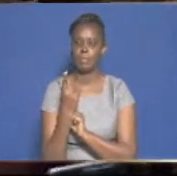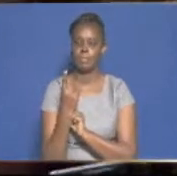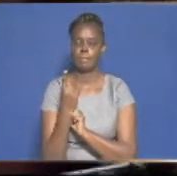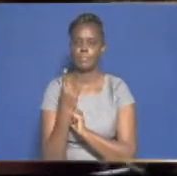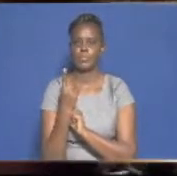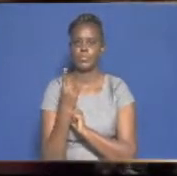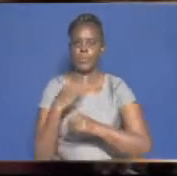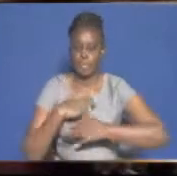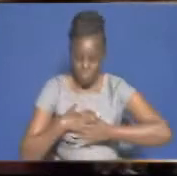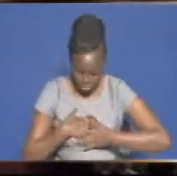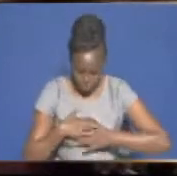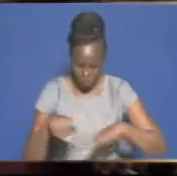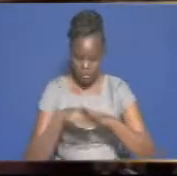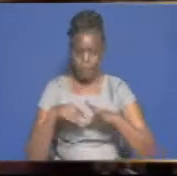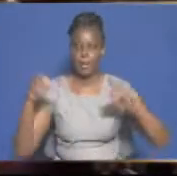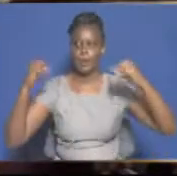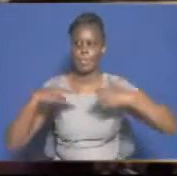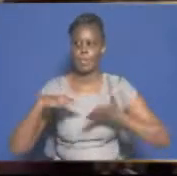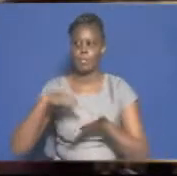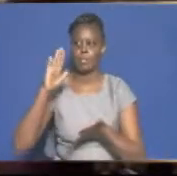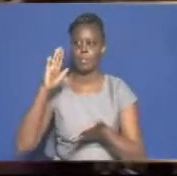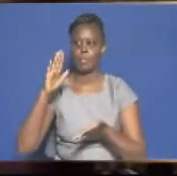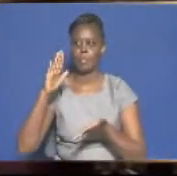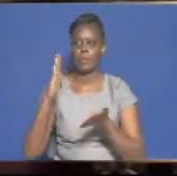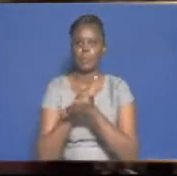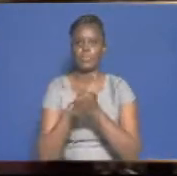Honourable members, for clarity,